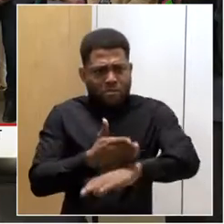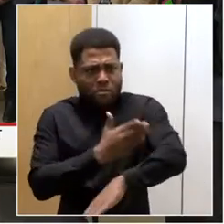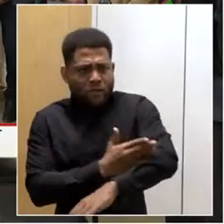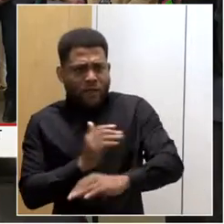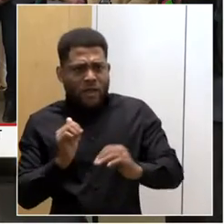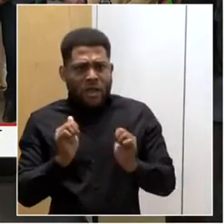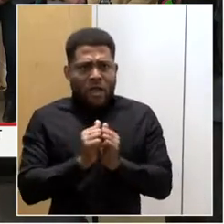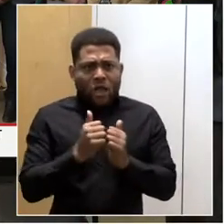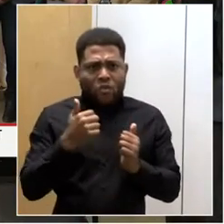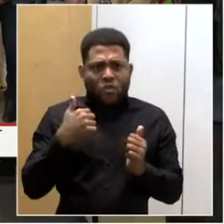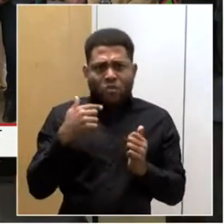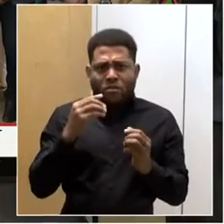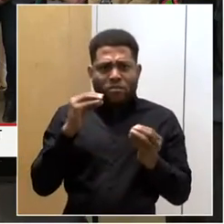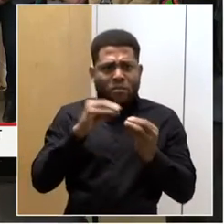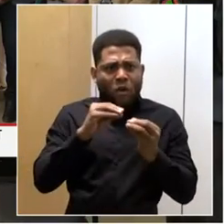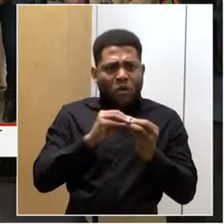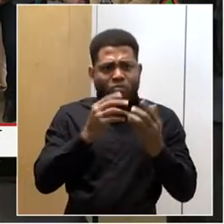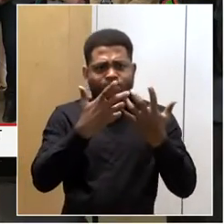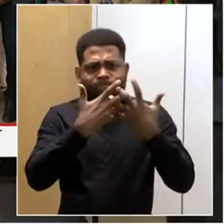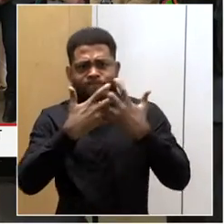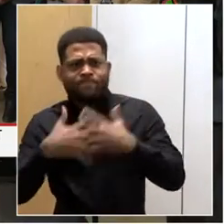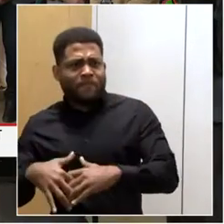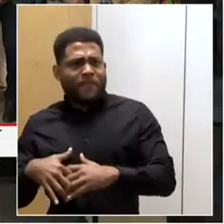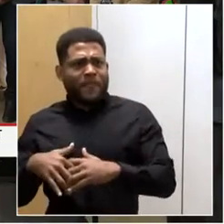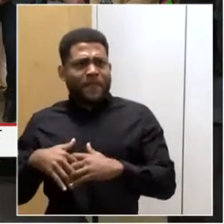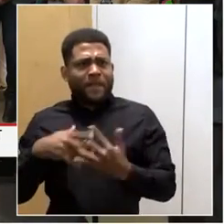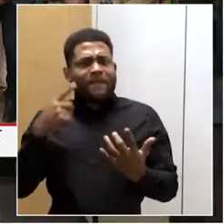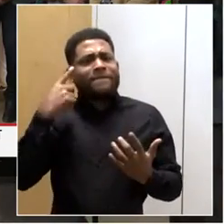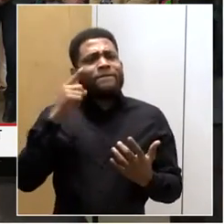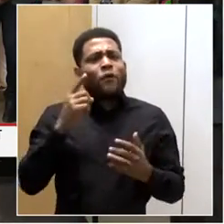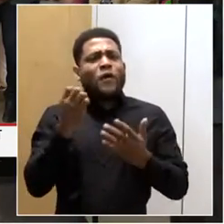a more effective catalyst for economic development.